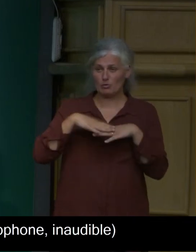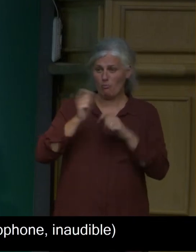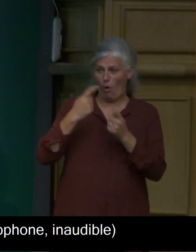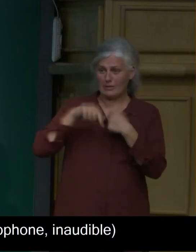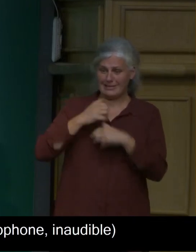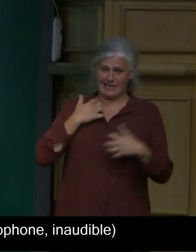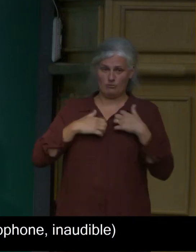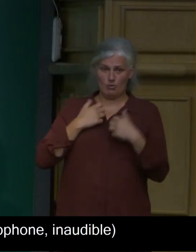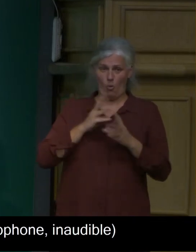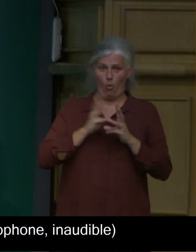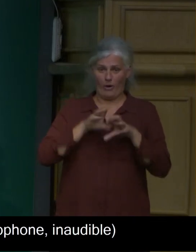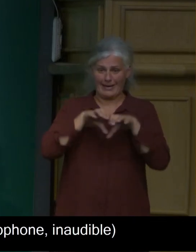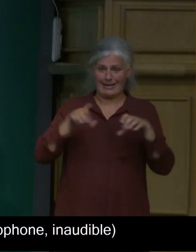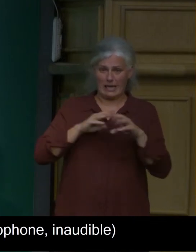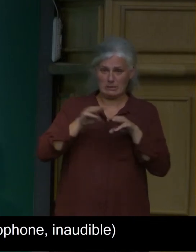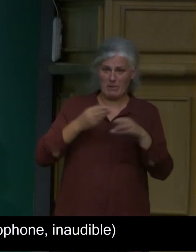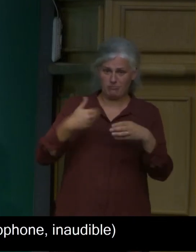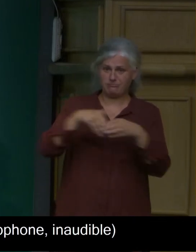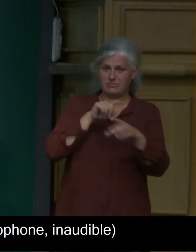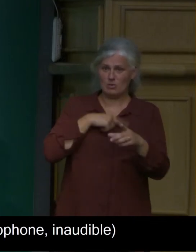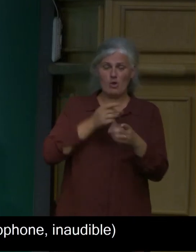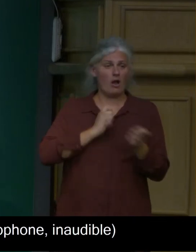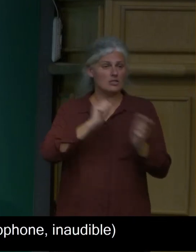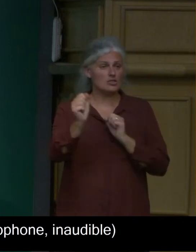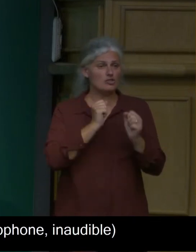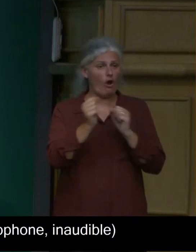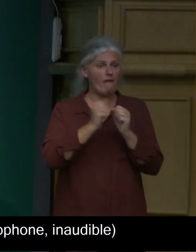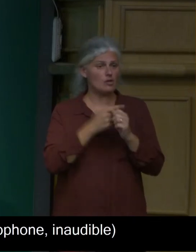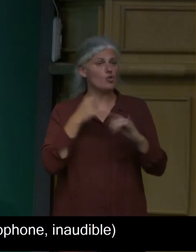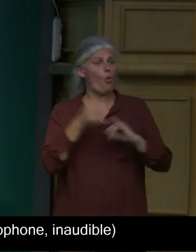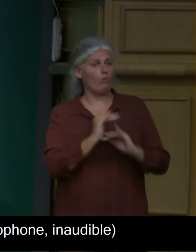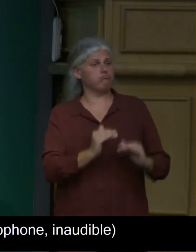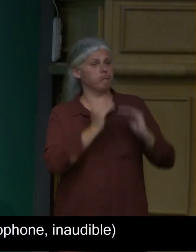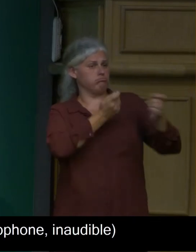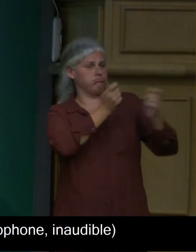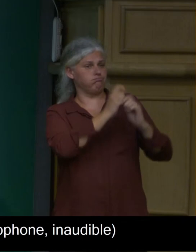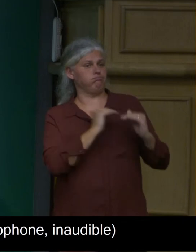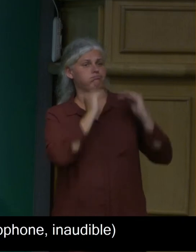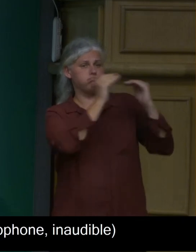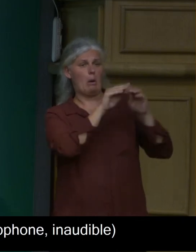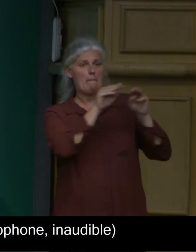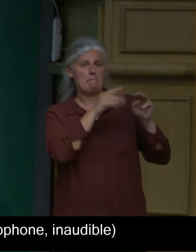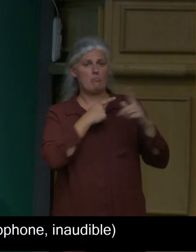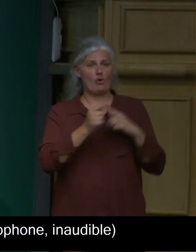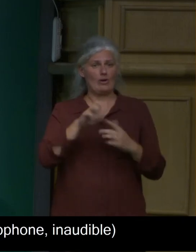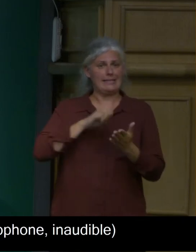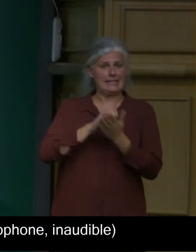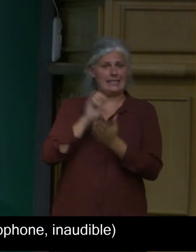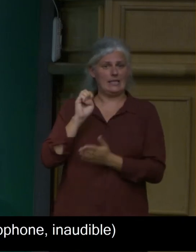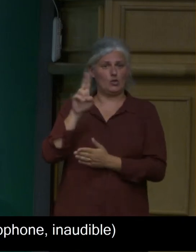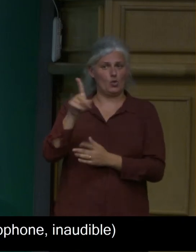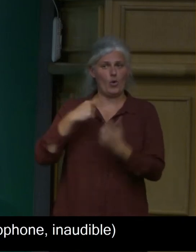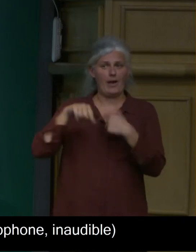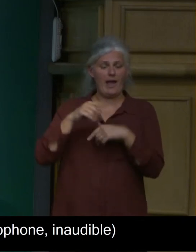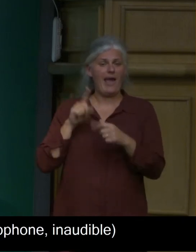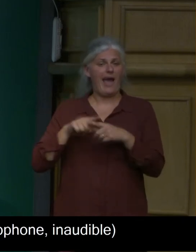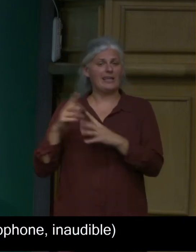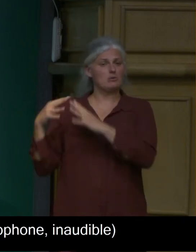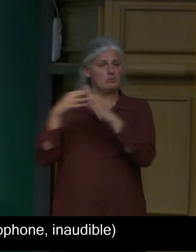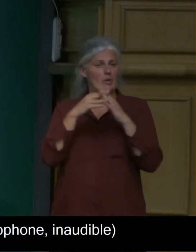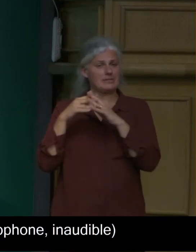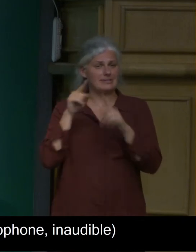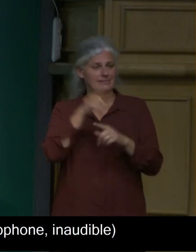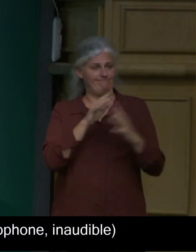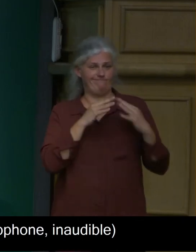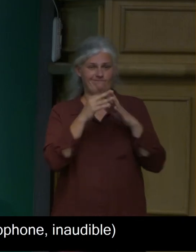serve the interest to work in class people your only service he interested underlying yeah we're about to state of the